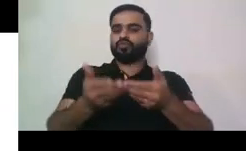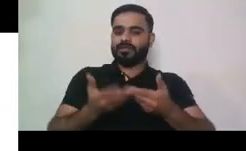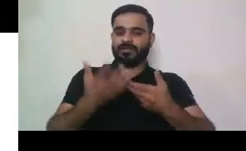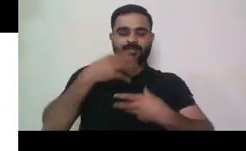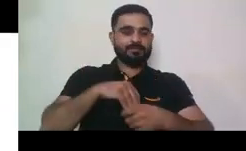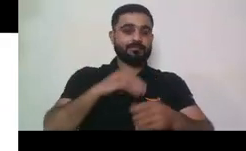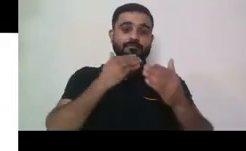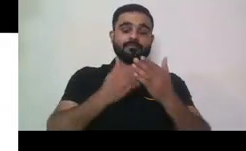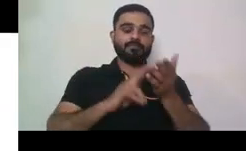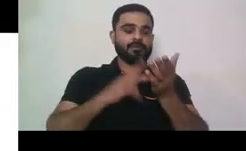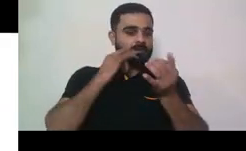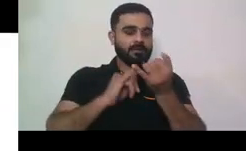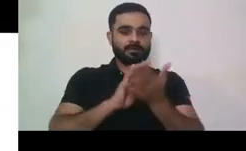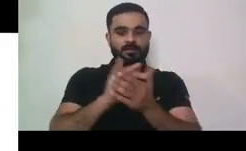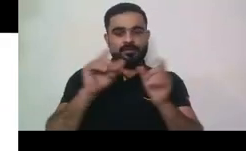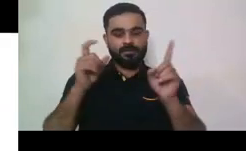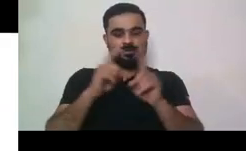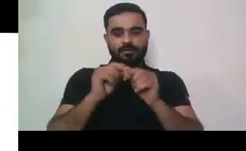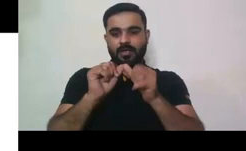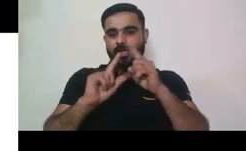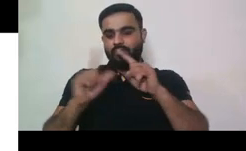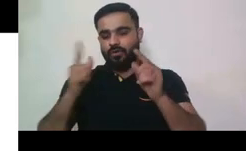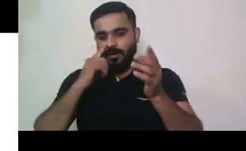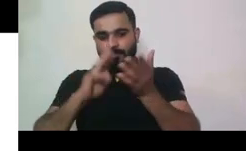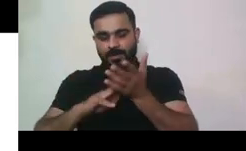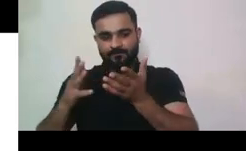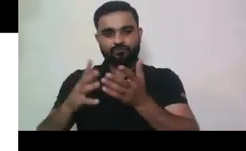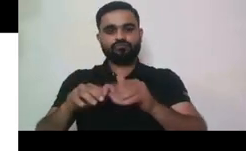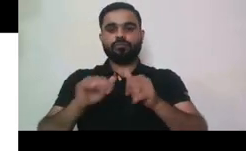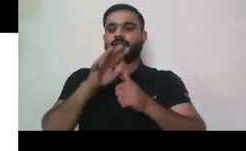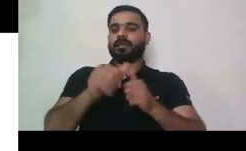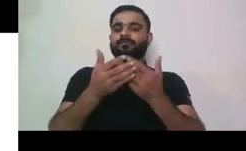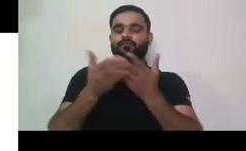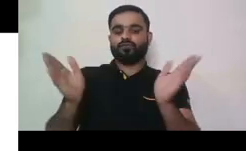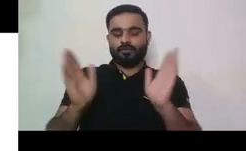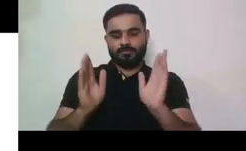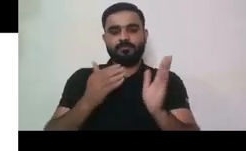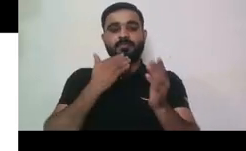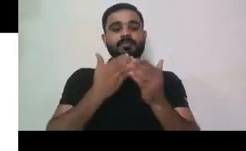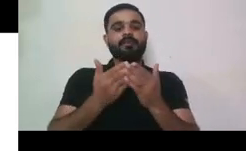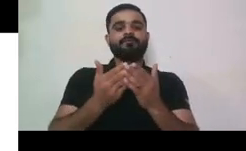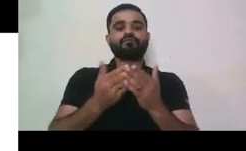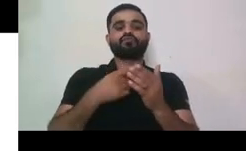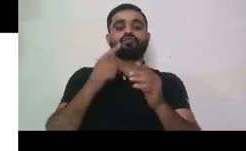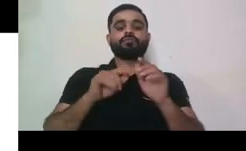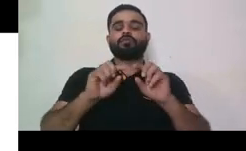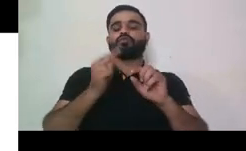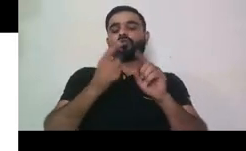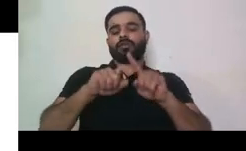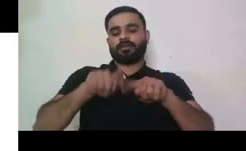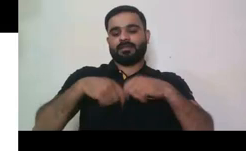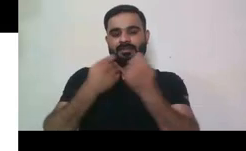very much, Nisar. Thank you, Atul and Manisha from Access for All. And thank you very much to the British Council